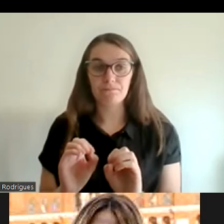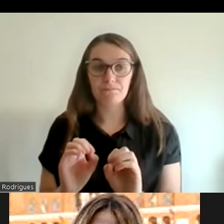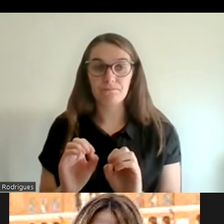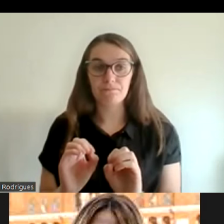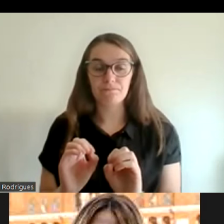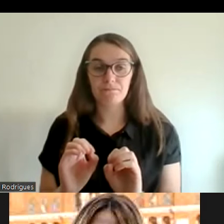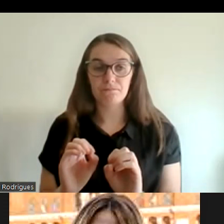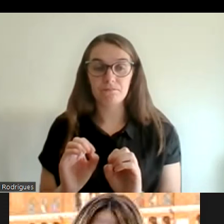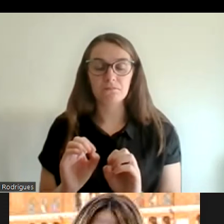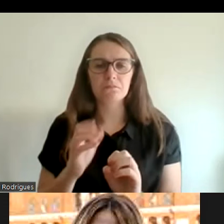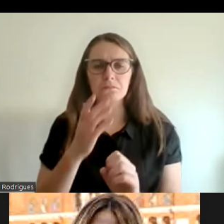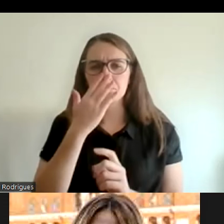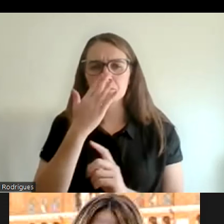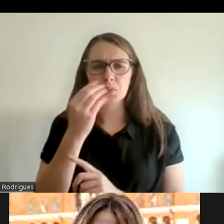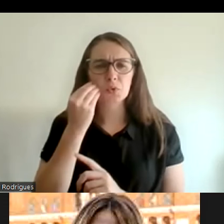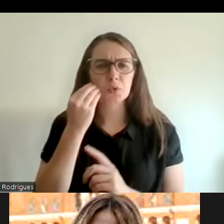measure